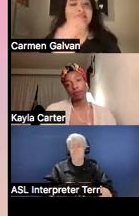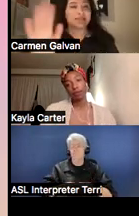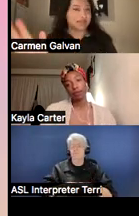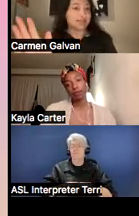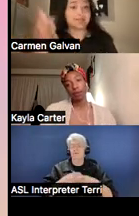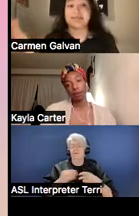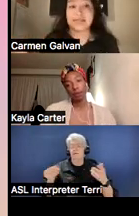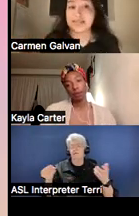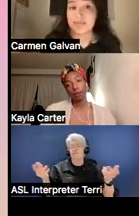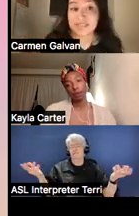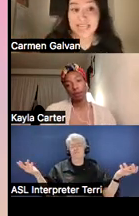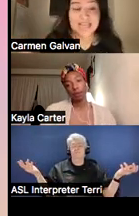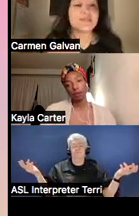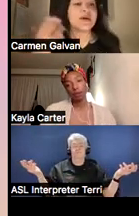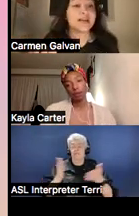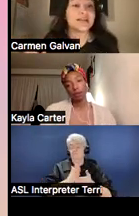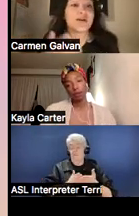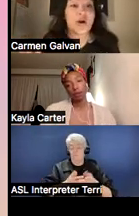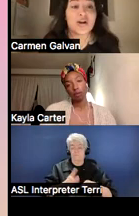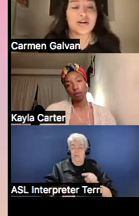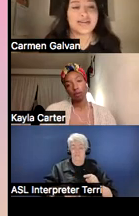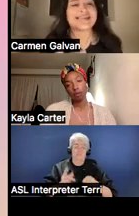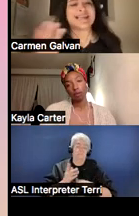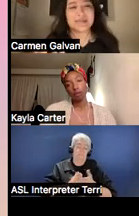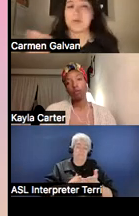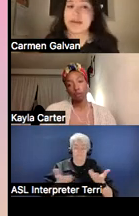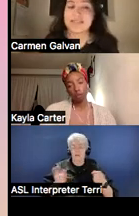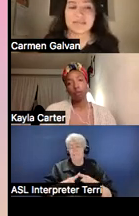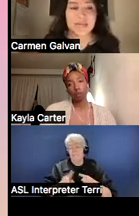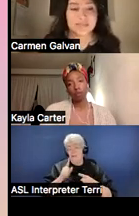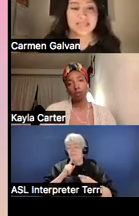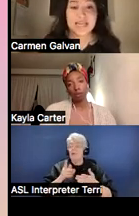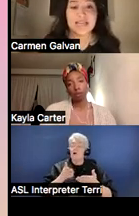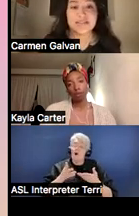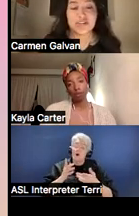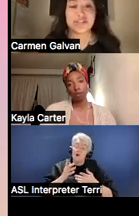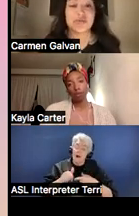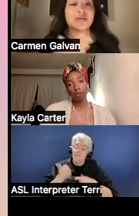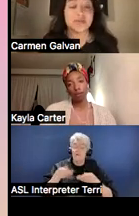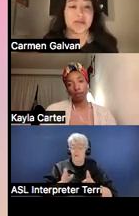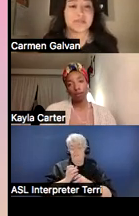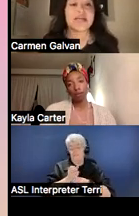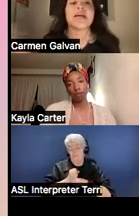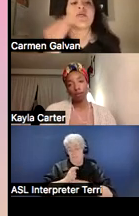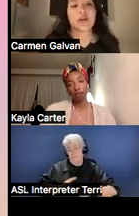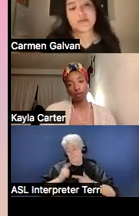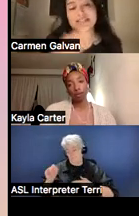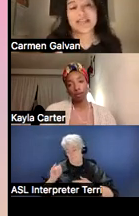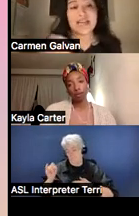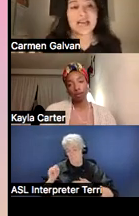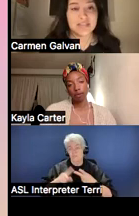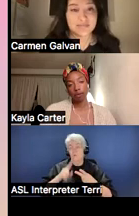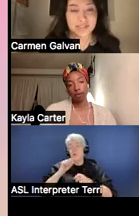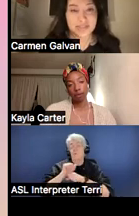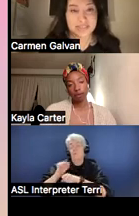And some of us can't, but there are accessible ways sometimes to get life insurance, or sometimes workplaces